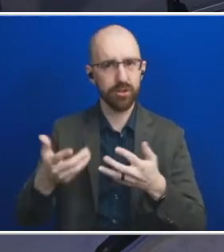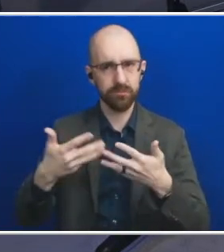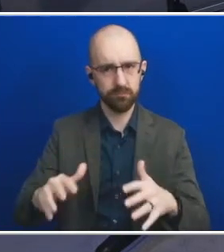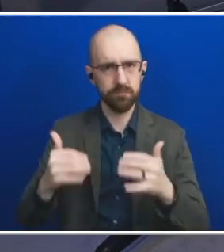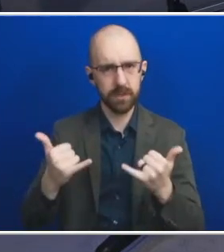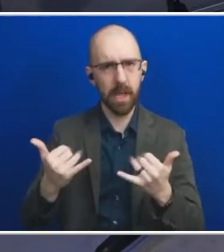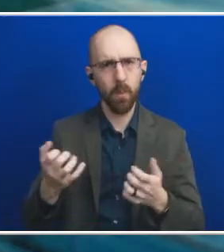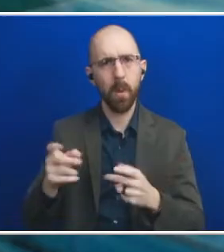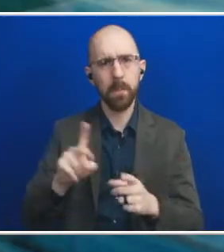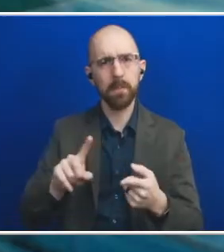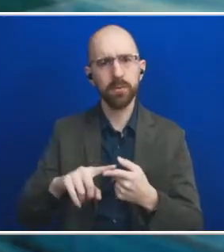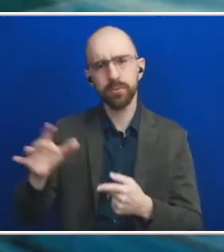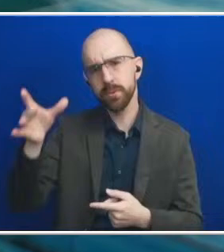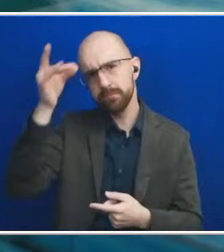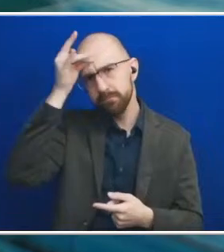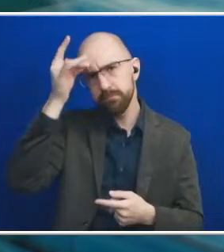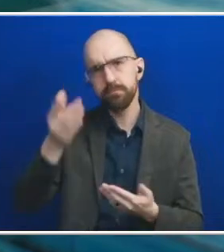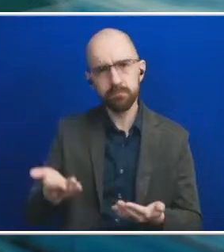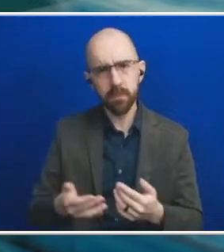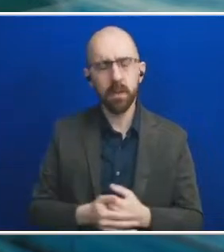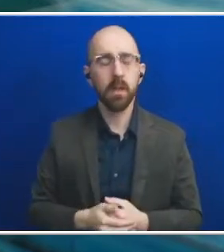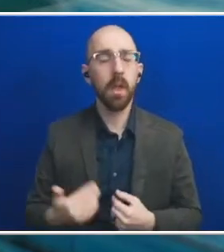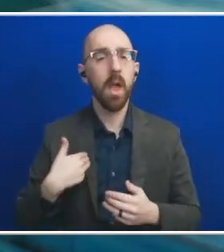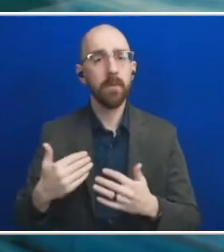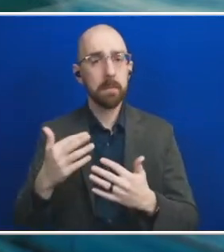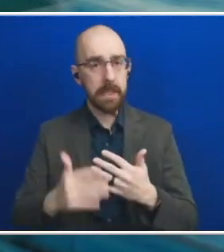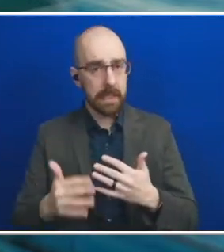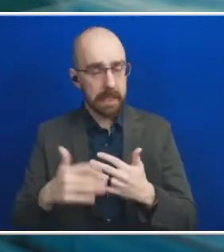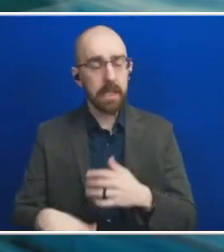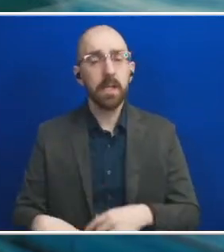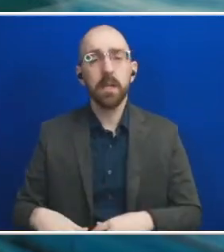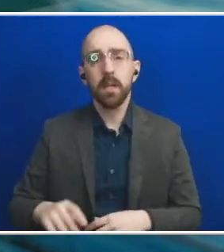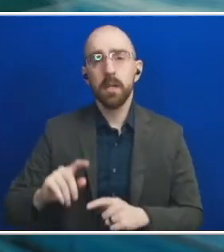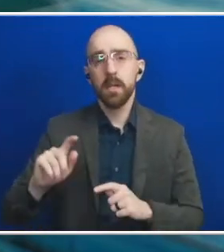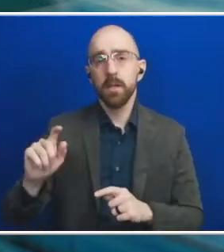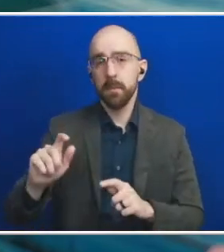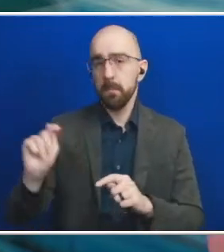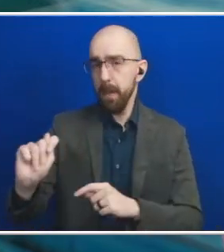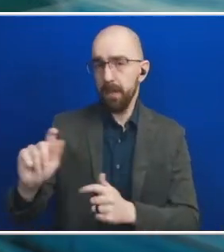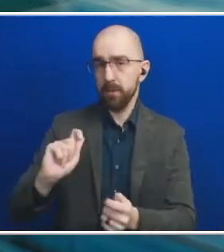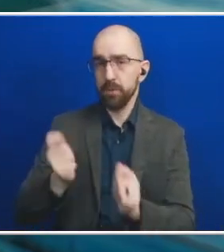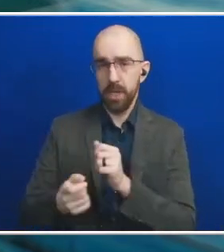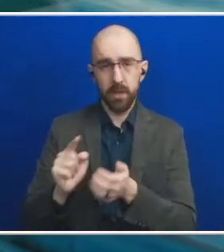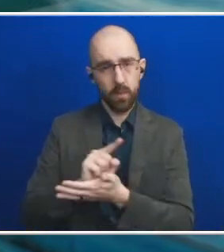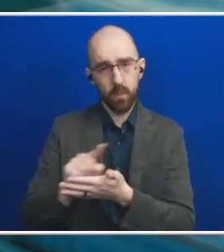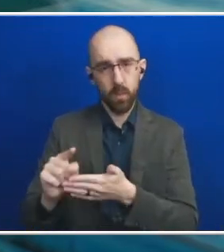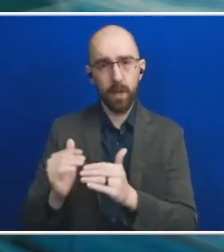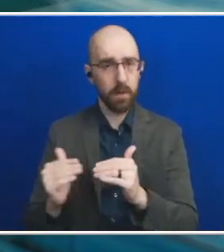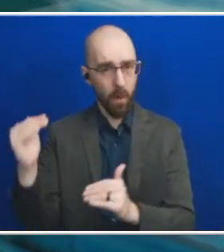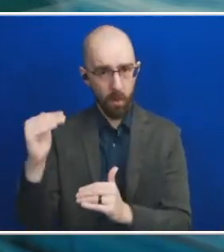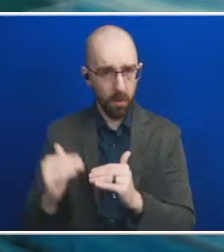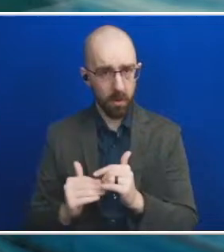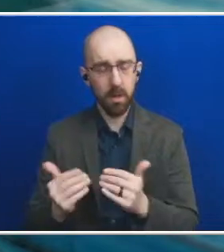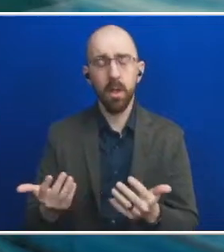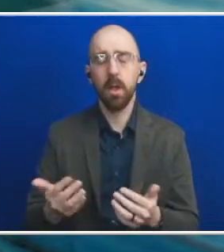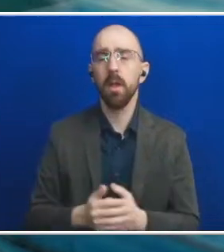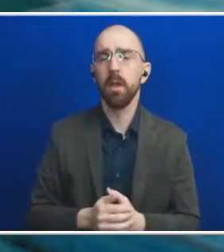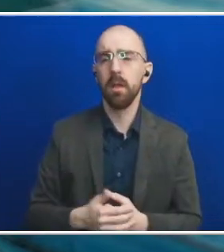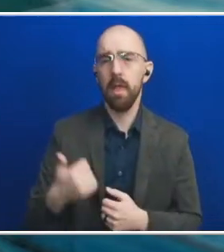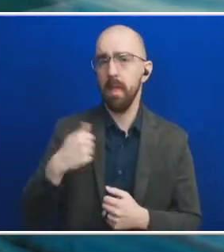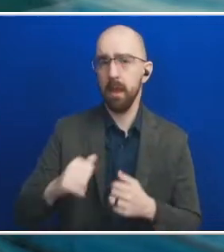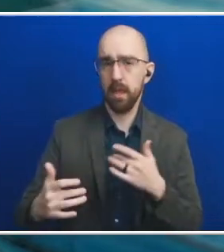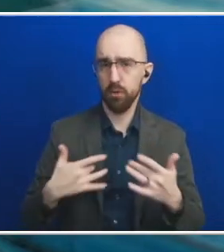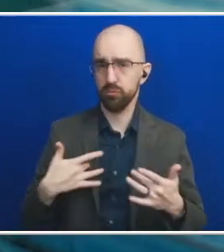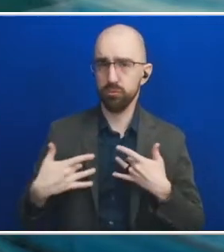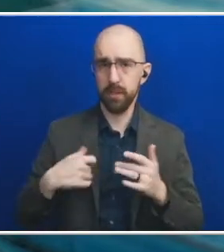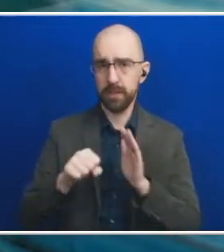away? If you have bleeding, if you have change in bowel habits that last more than a week or 2, if you have any concerning symptoms, weight loss that you can't